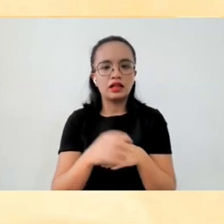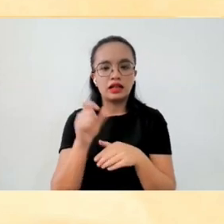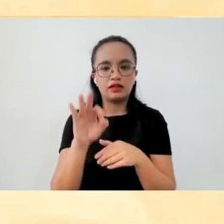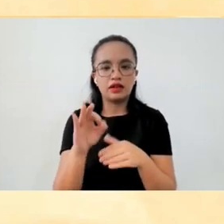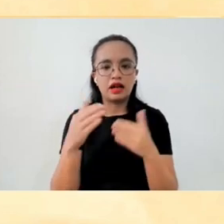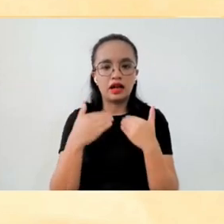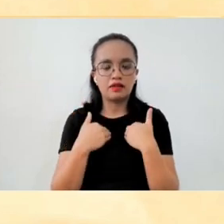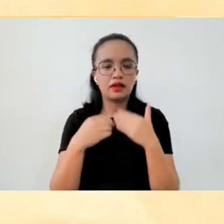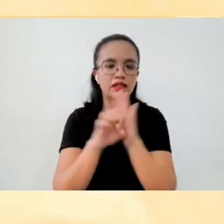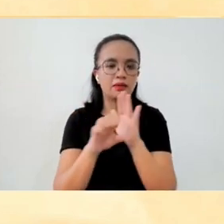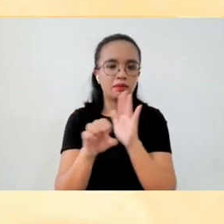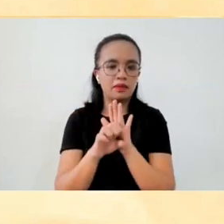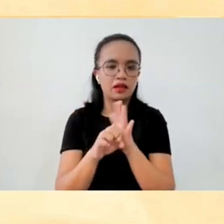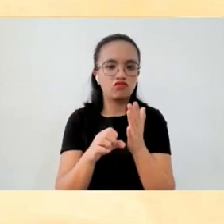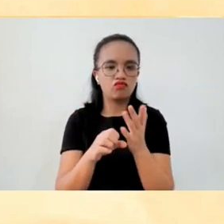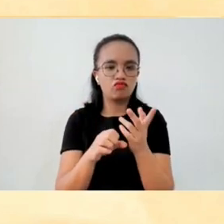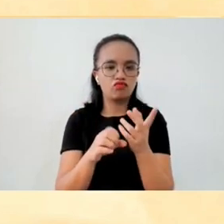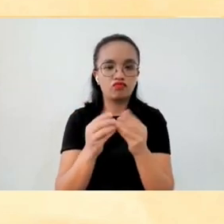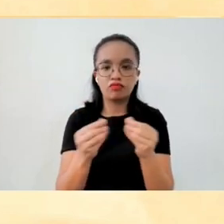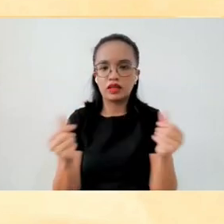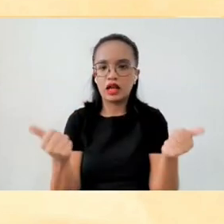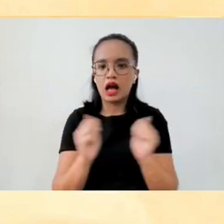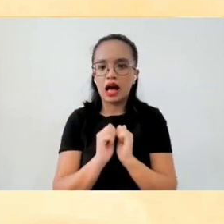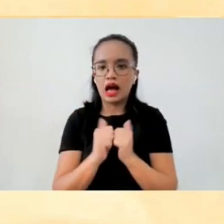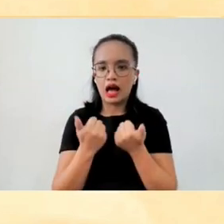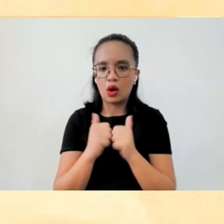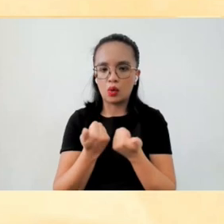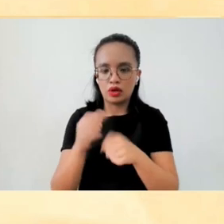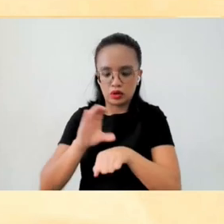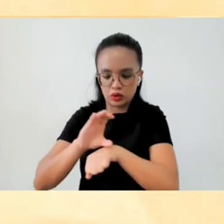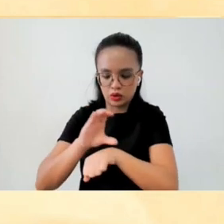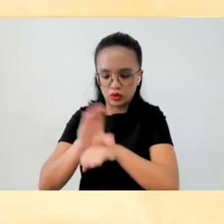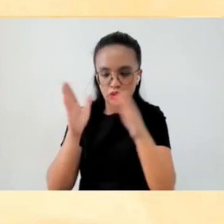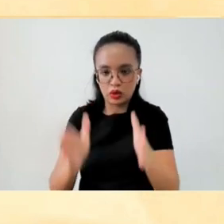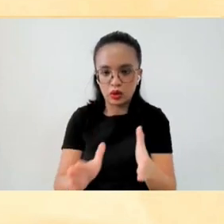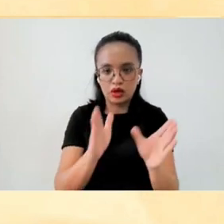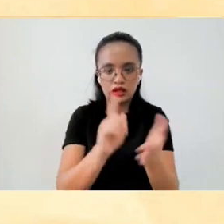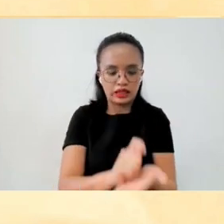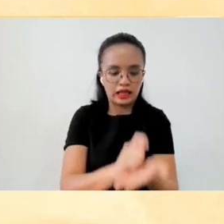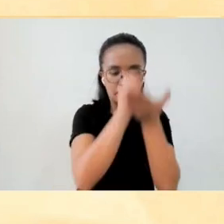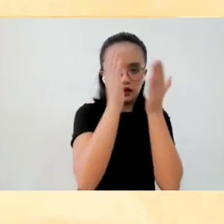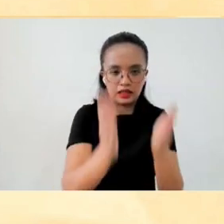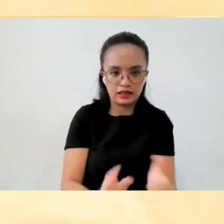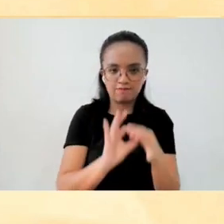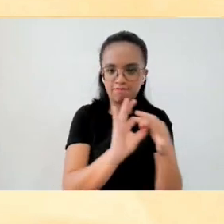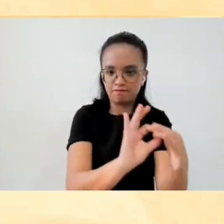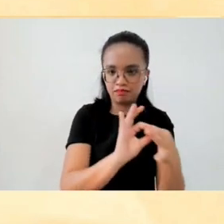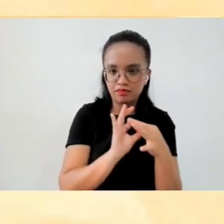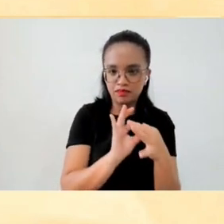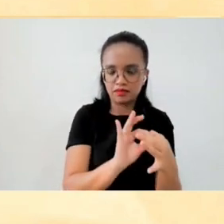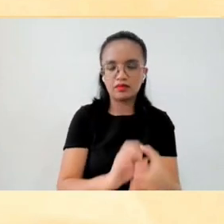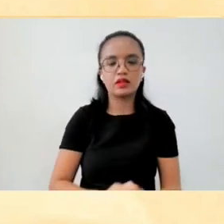like intervention, how will the counselor or the therapist engage? And then you can see